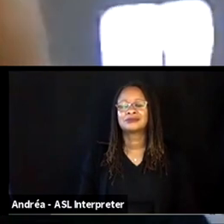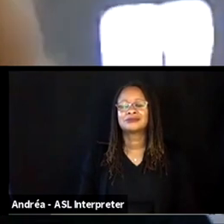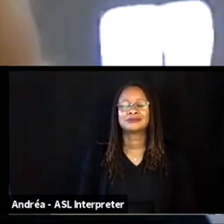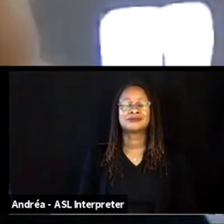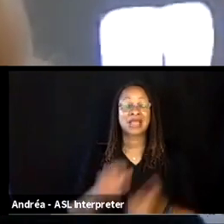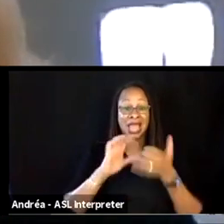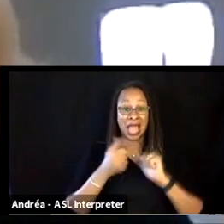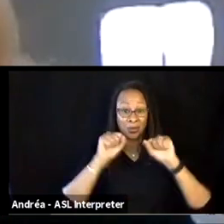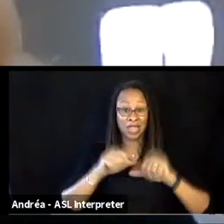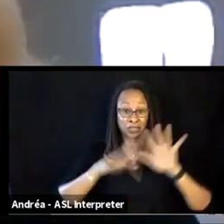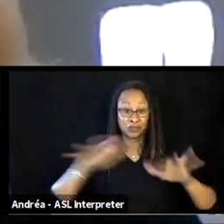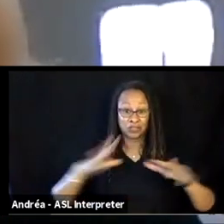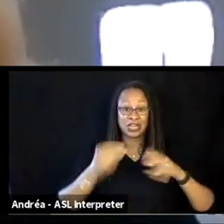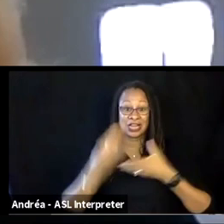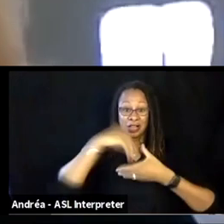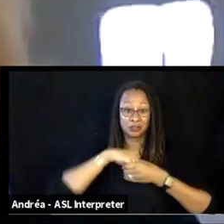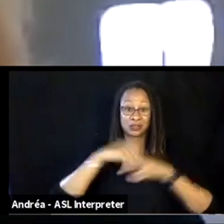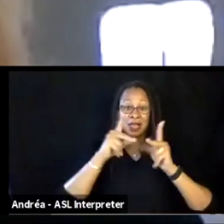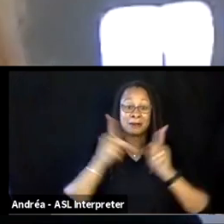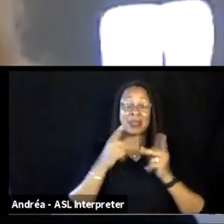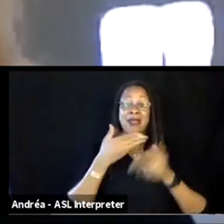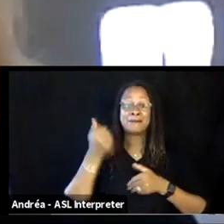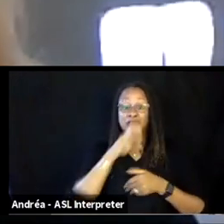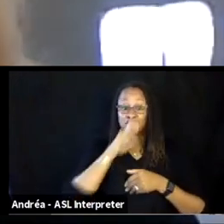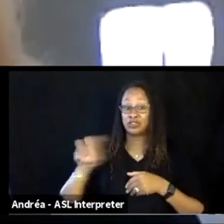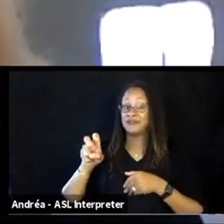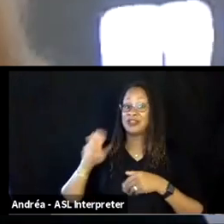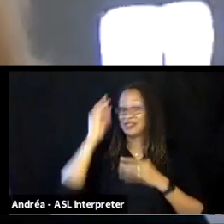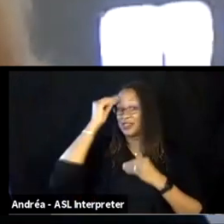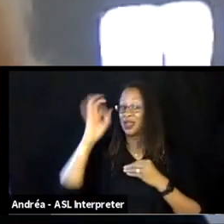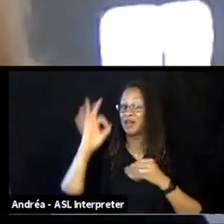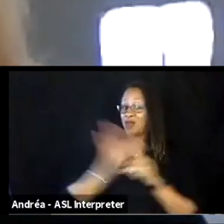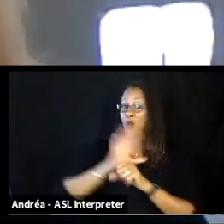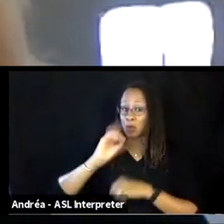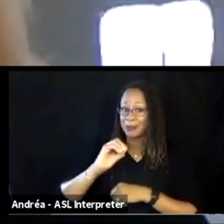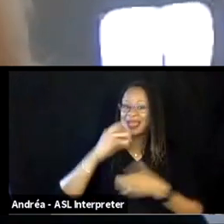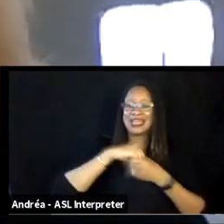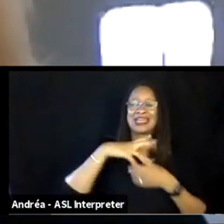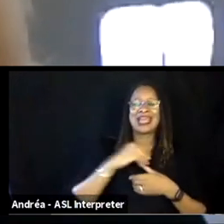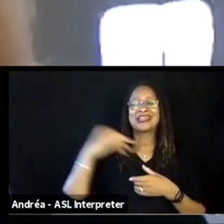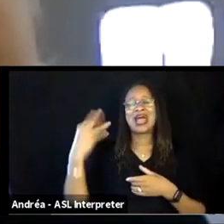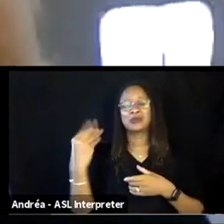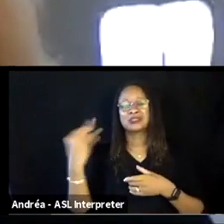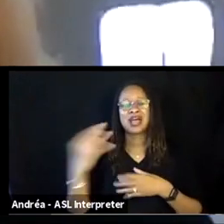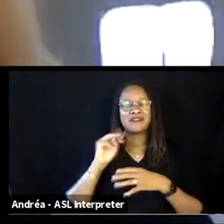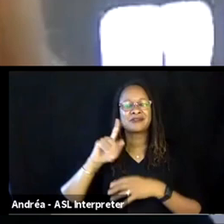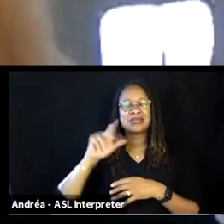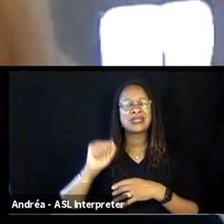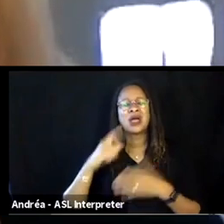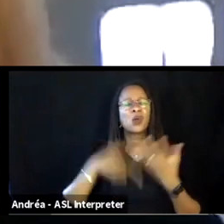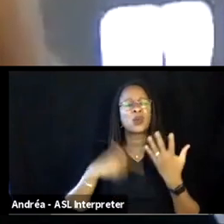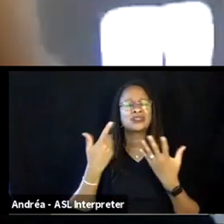How can diversity and inclusion positions better shift thinking of entire companies in and outside of media? So what's the impact that they can have